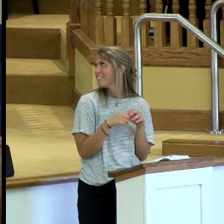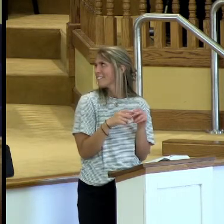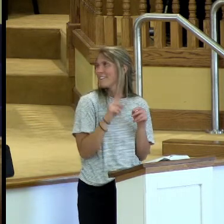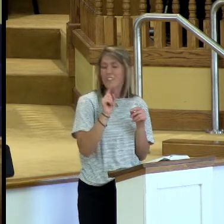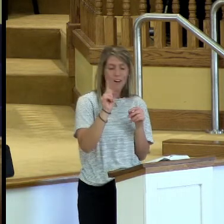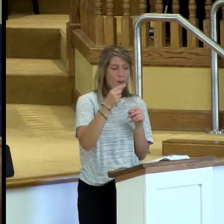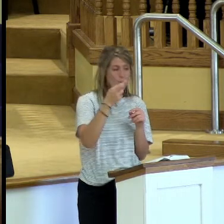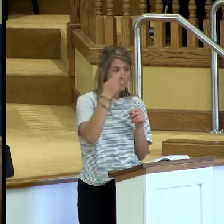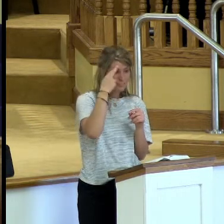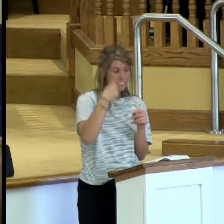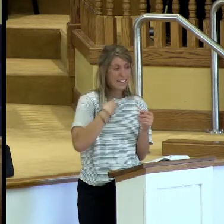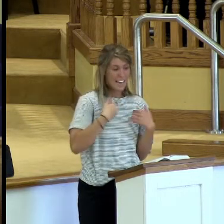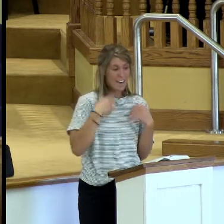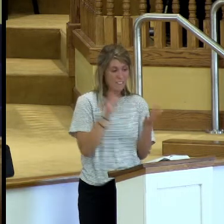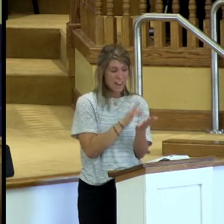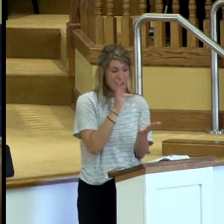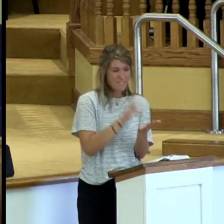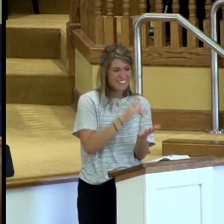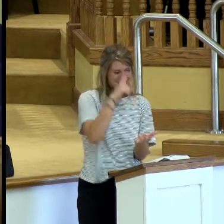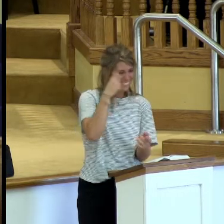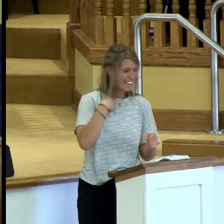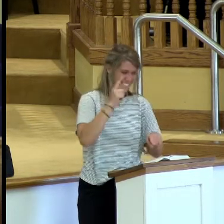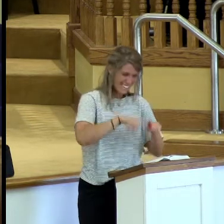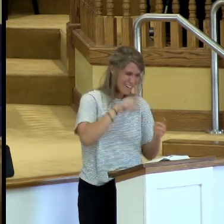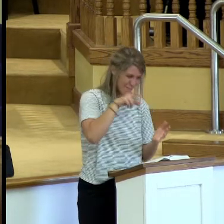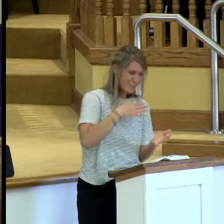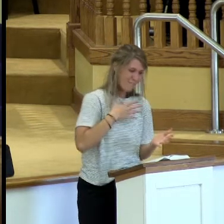Look, the only reason I got an iPad is because I can't read my own handwriting.